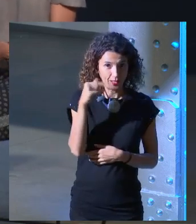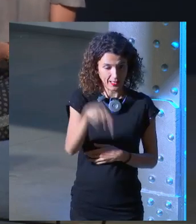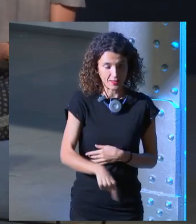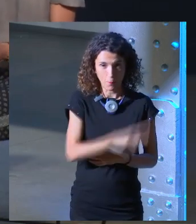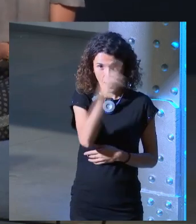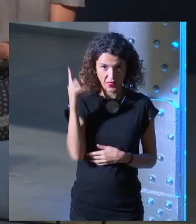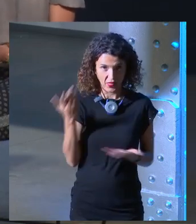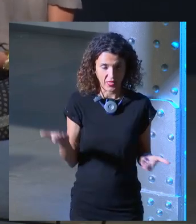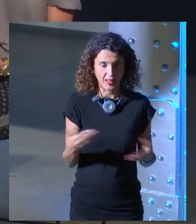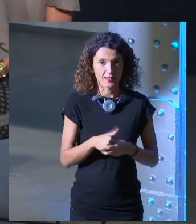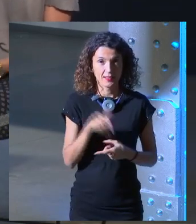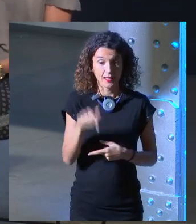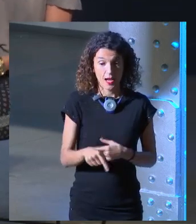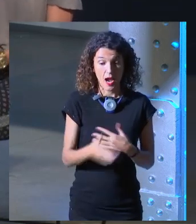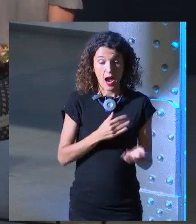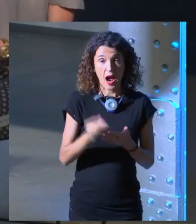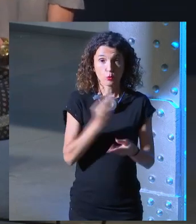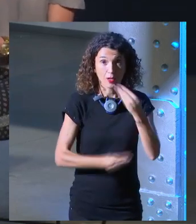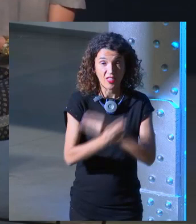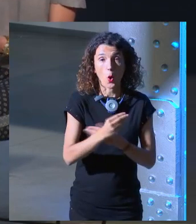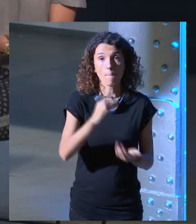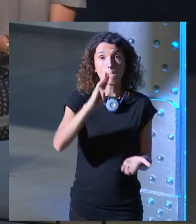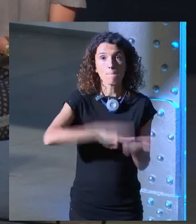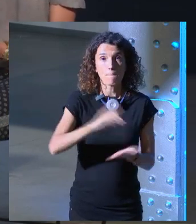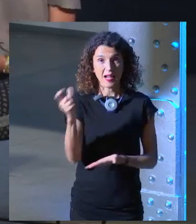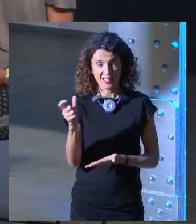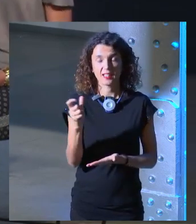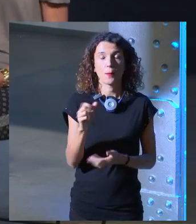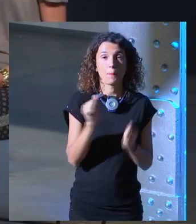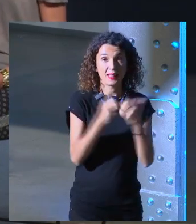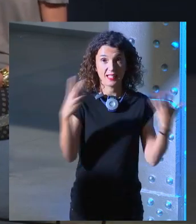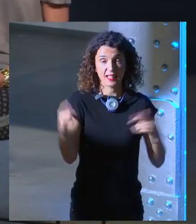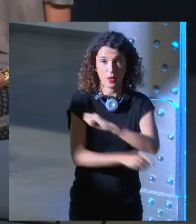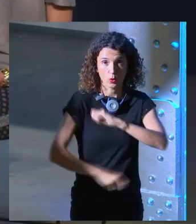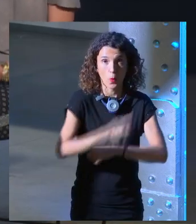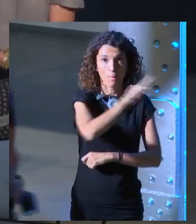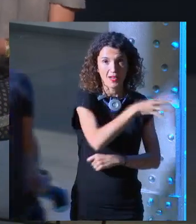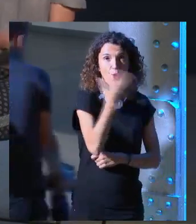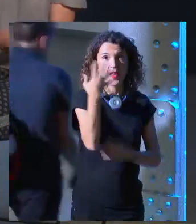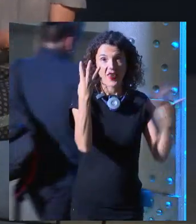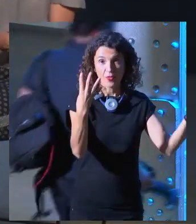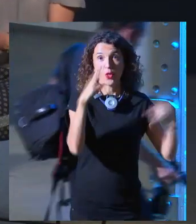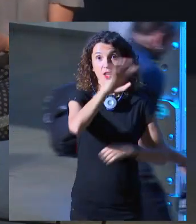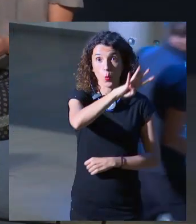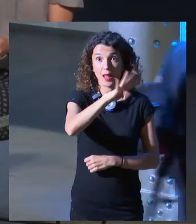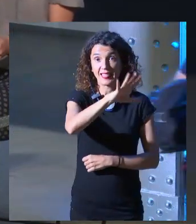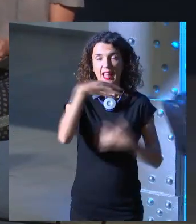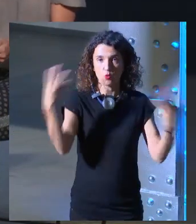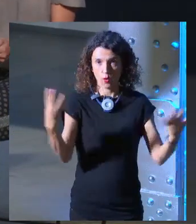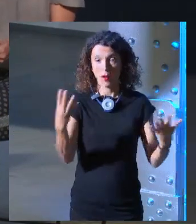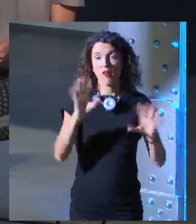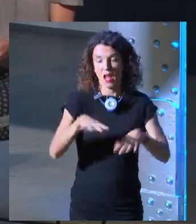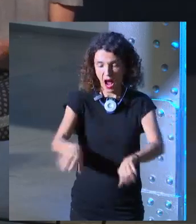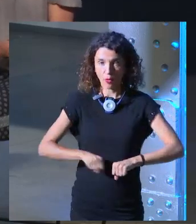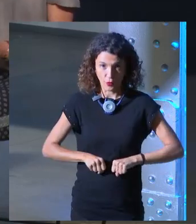Telefónica Espacio in Madrid. And our author was born in Manchester on the 27th of August in